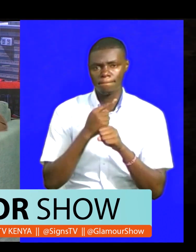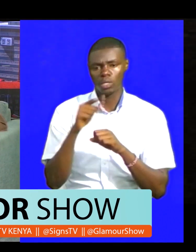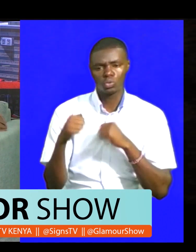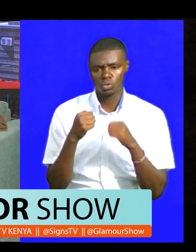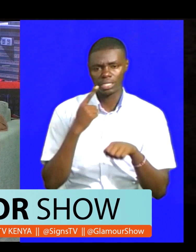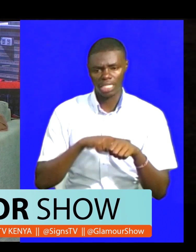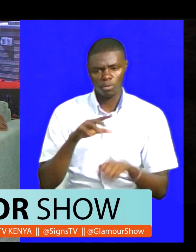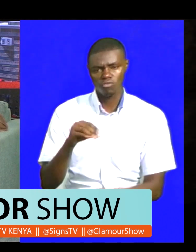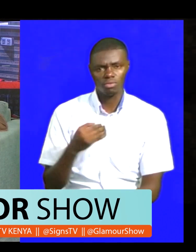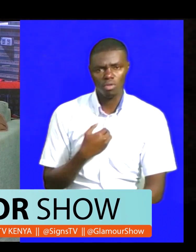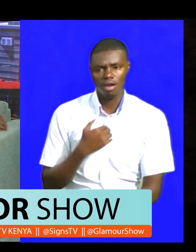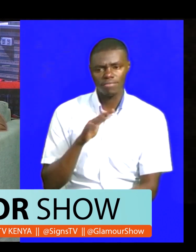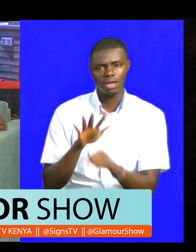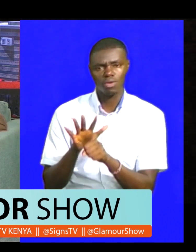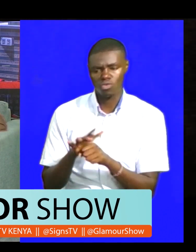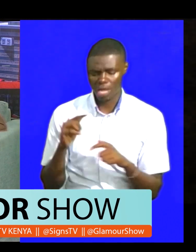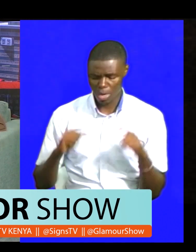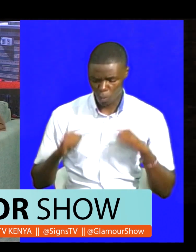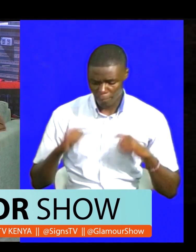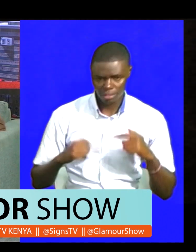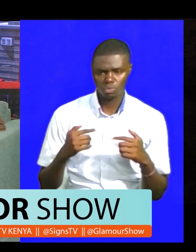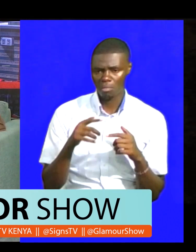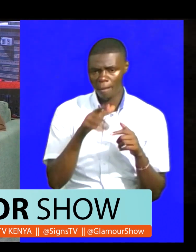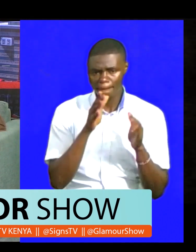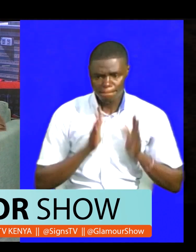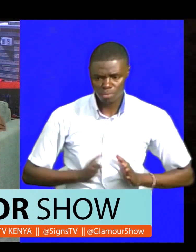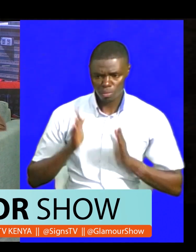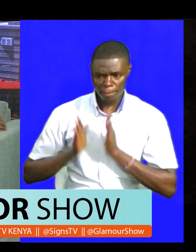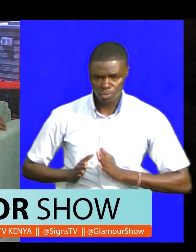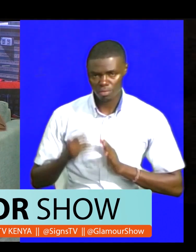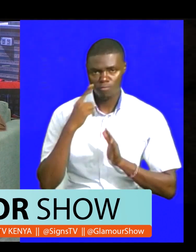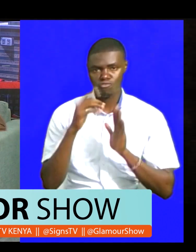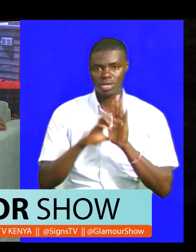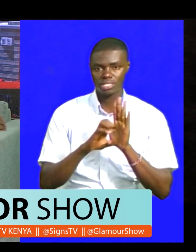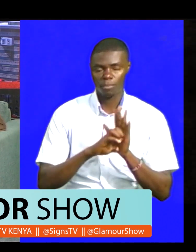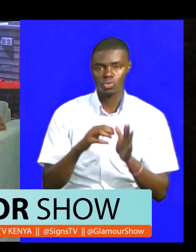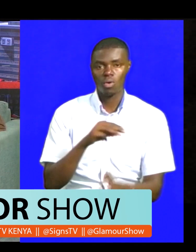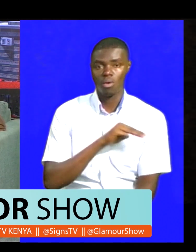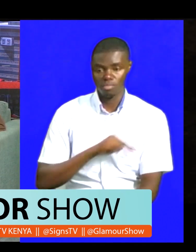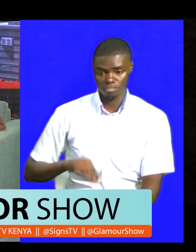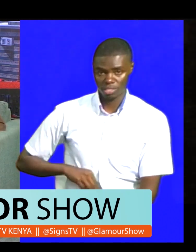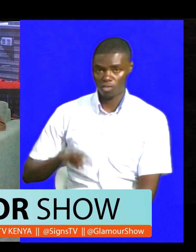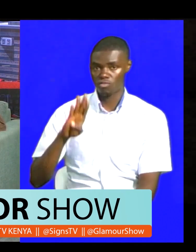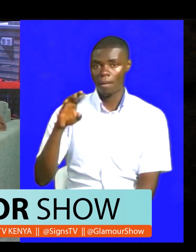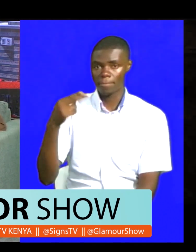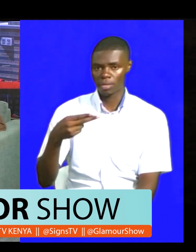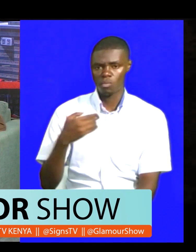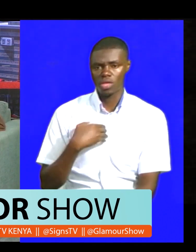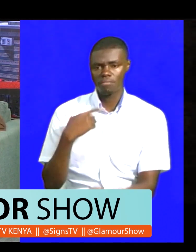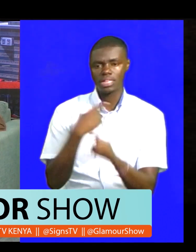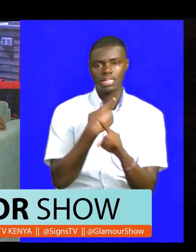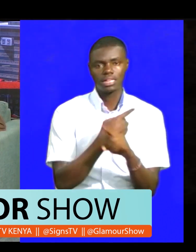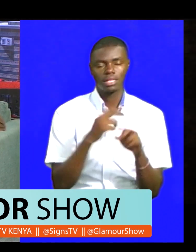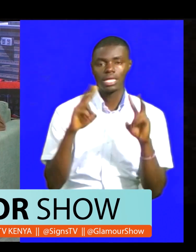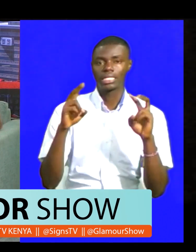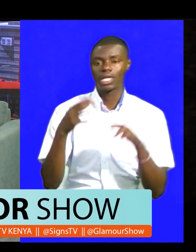when you find that you're having so many competitors, each and every person, like for instance, Miss and Miss Birmingham, we are having several title